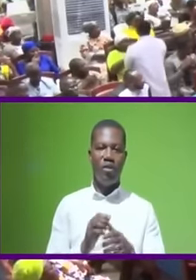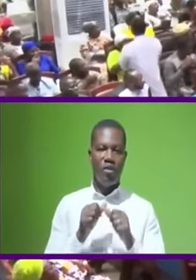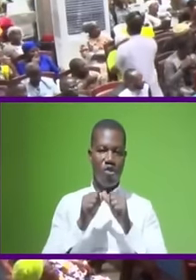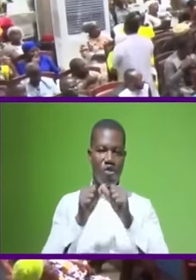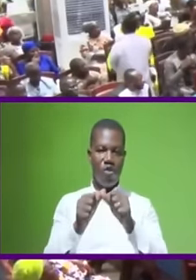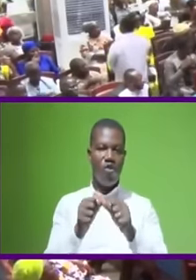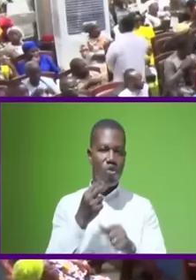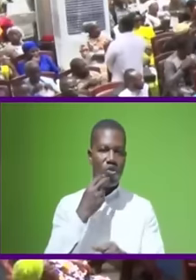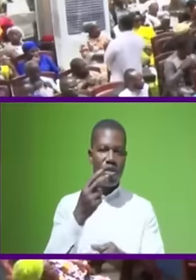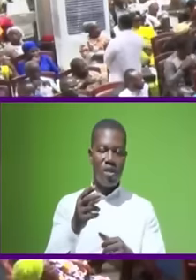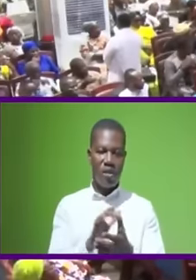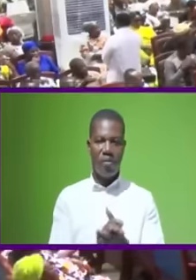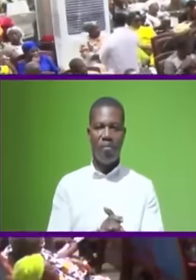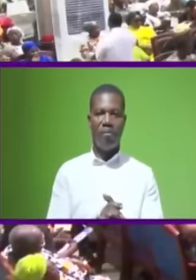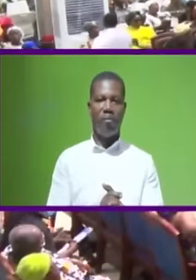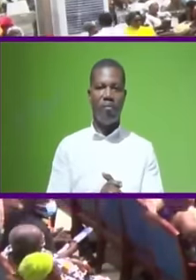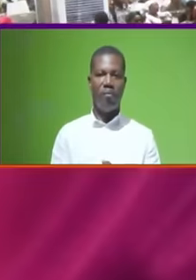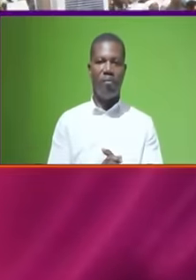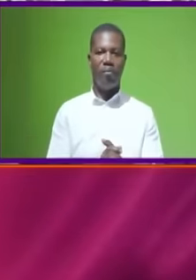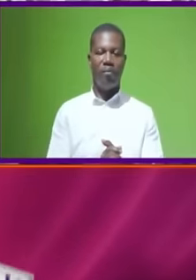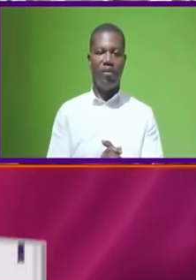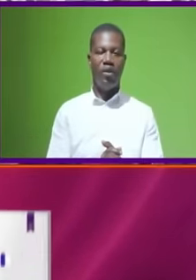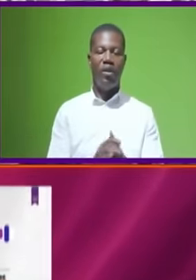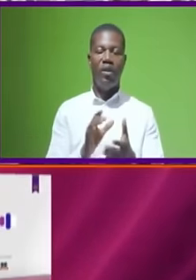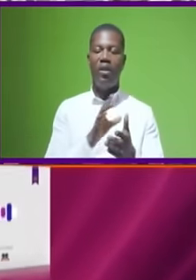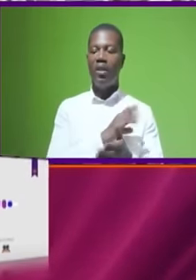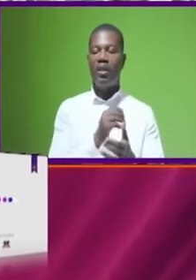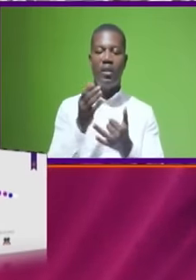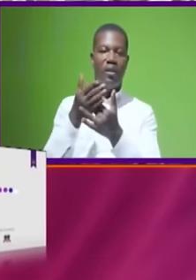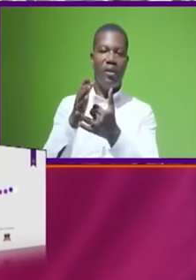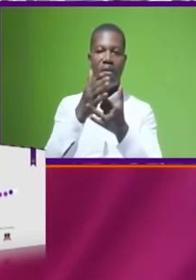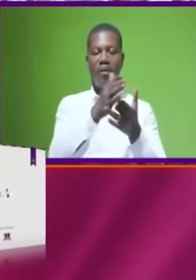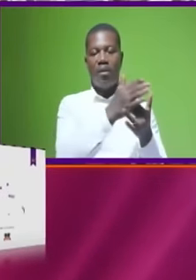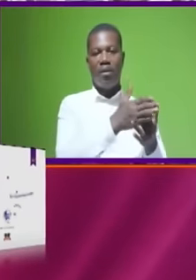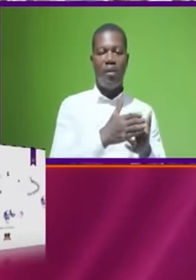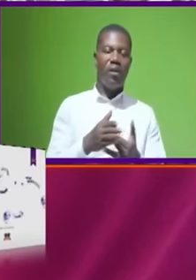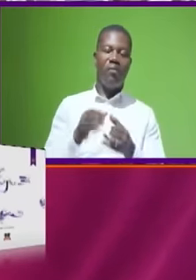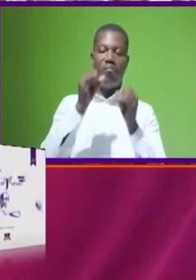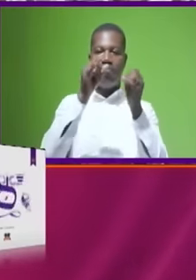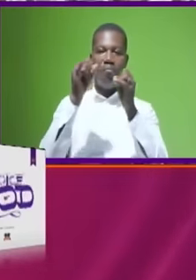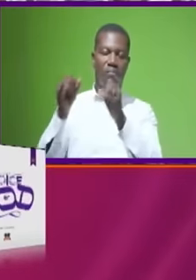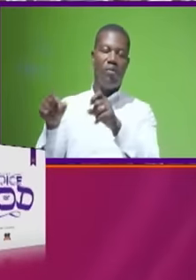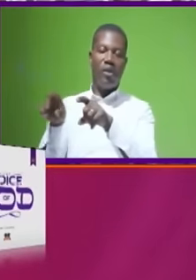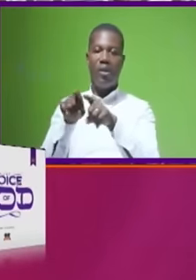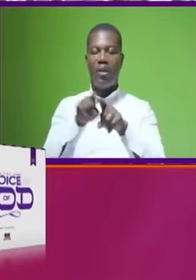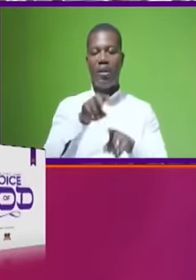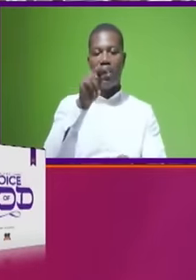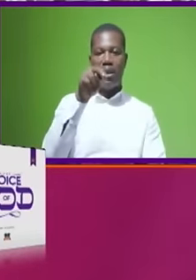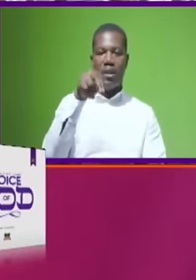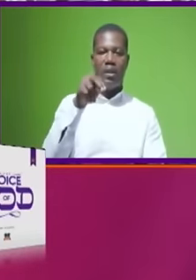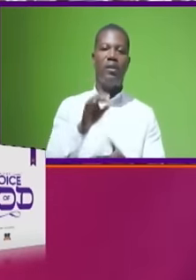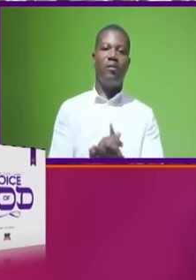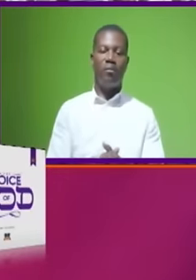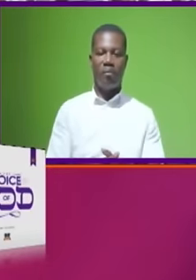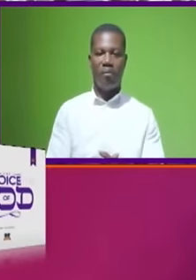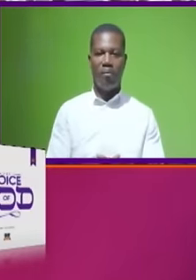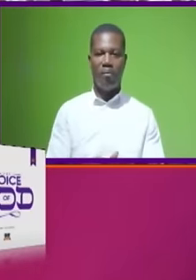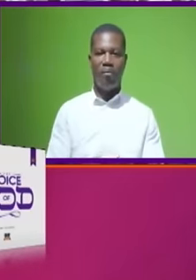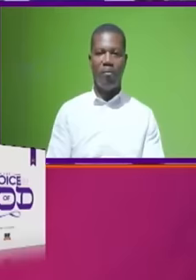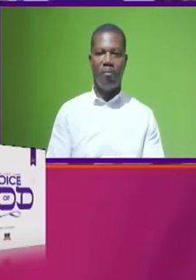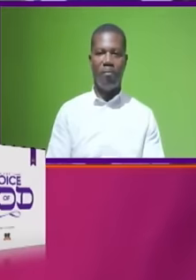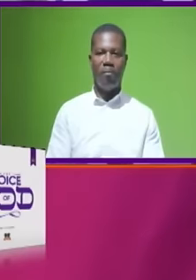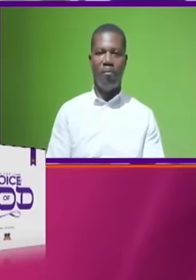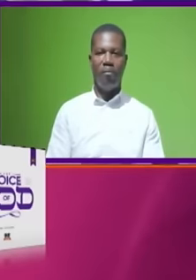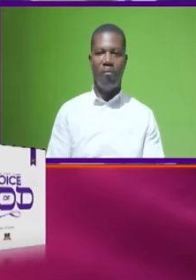Sunshine. What was what? Now what you chair mumma obiara said ye a hiano. Now what you chair says the